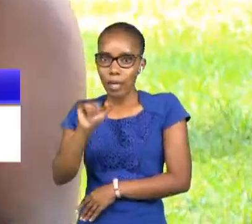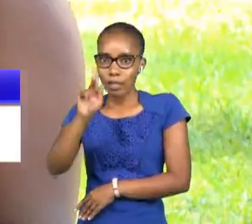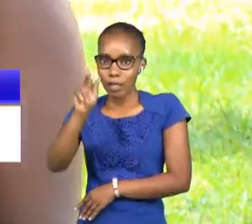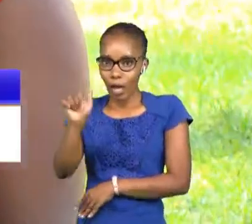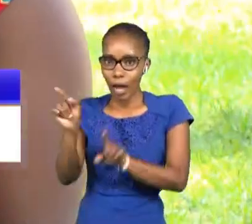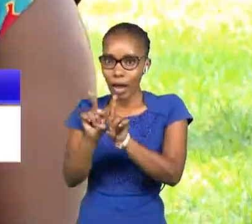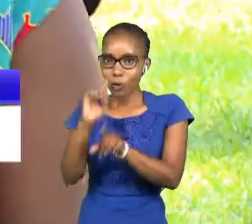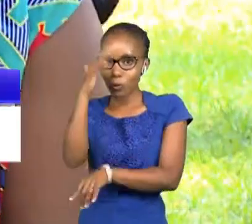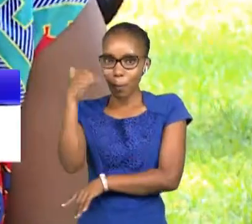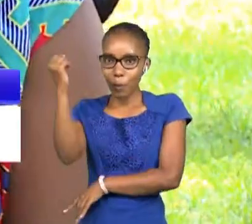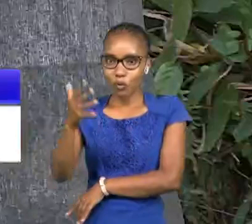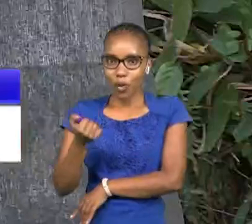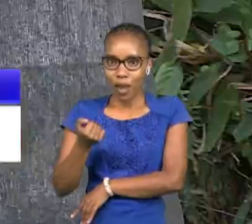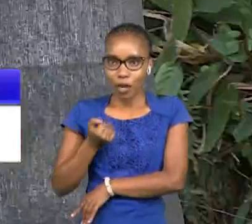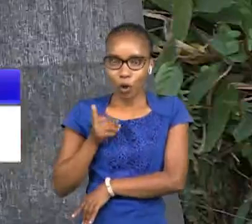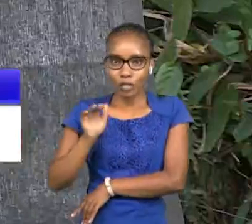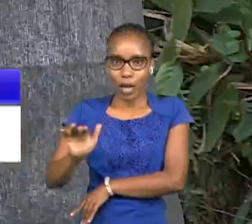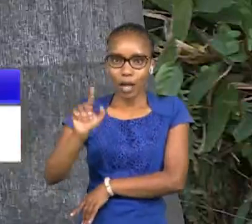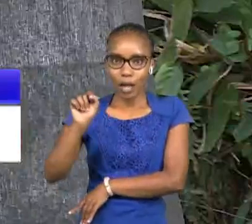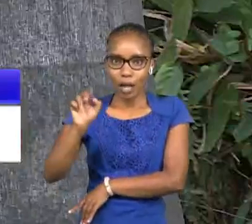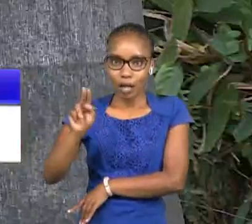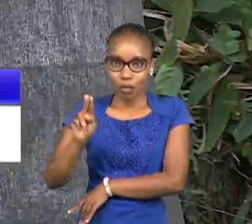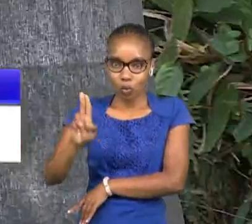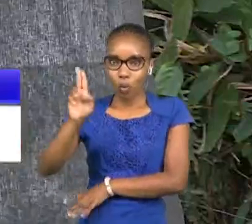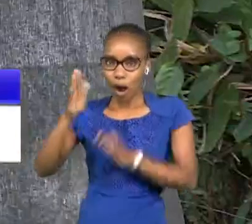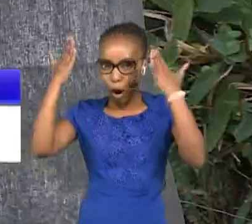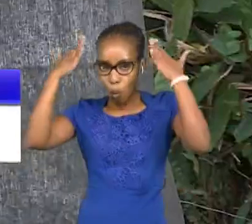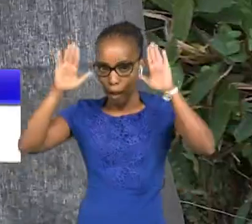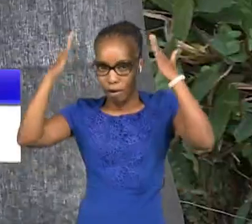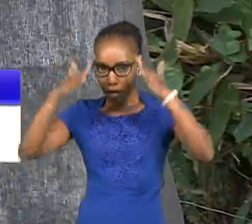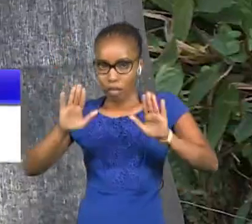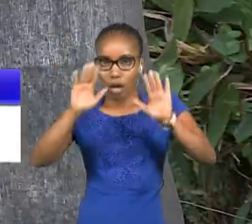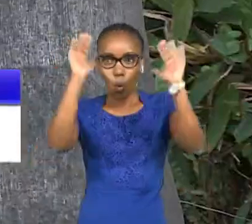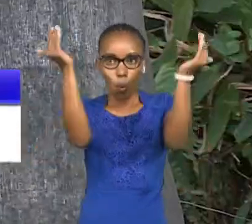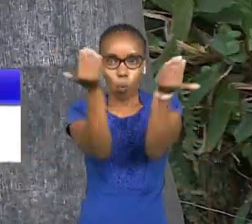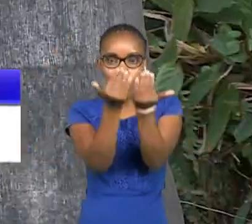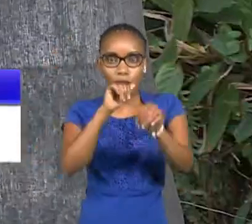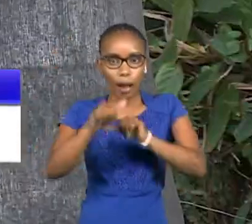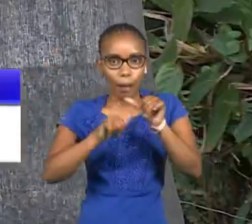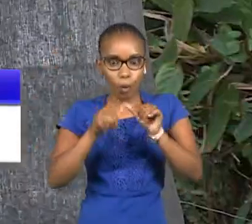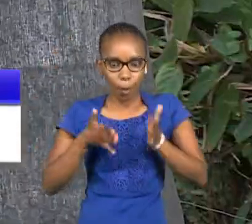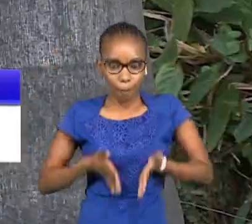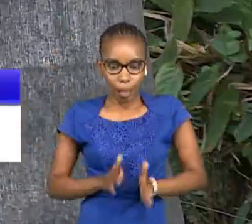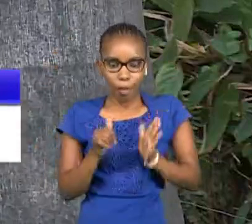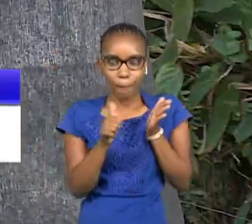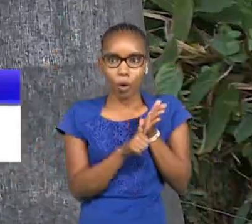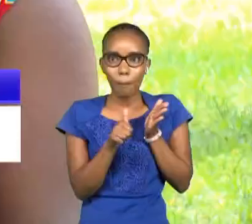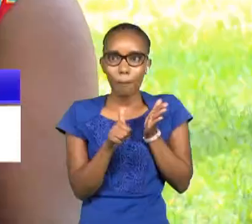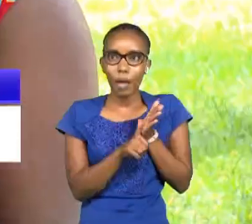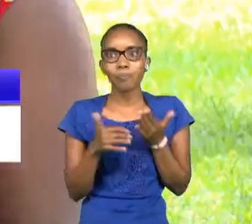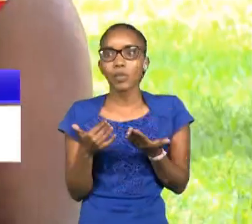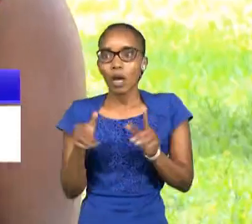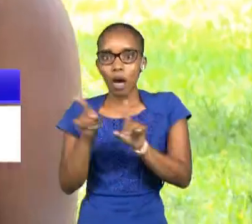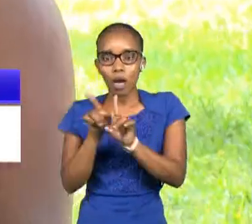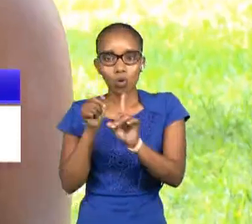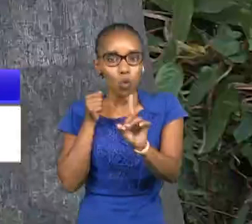her beautiful daughter Tunu in light of creating awareness across the world on birth defects, their causes and their